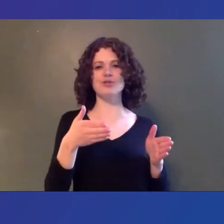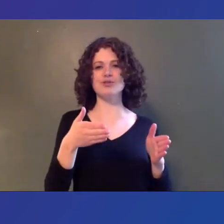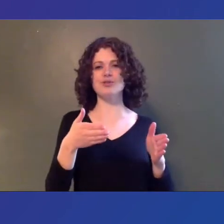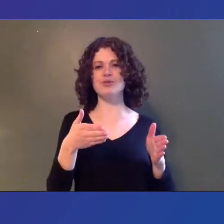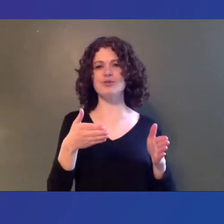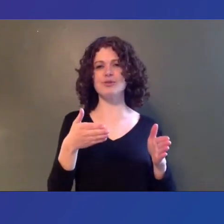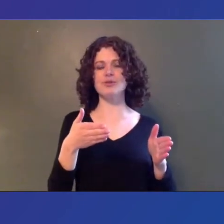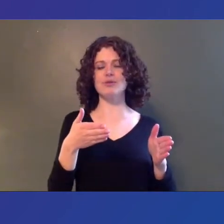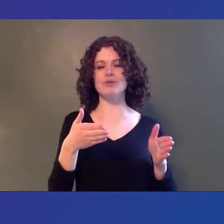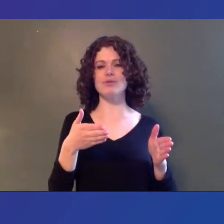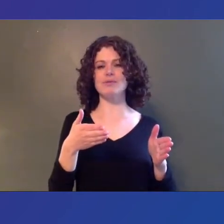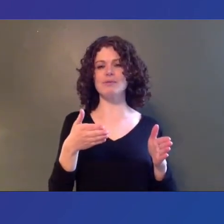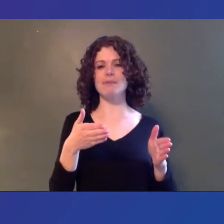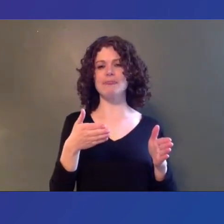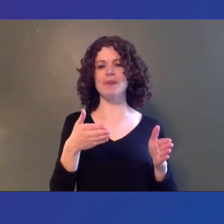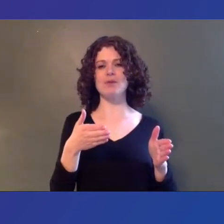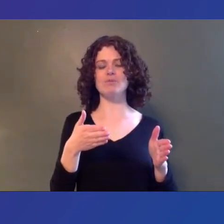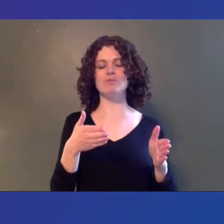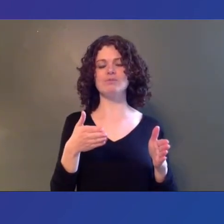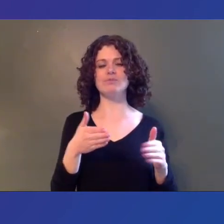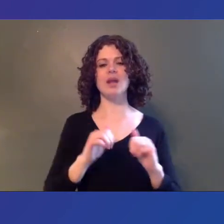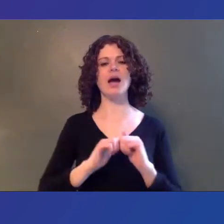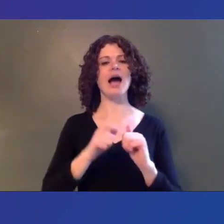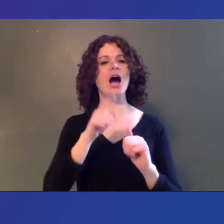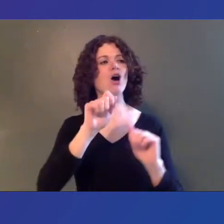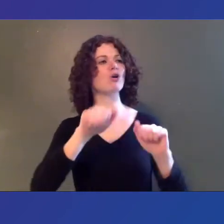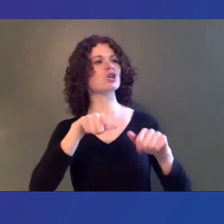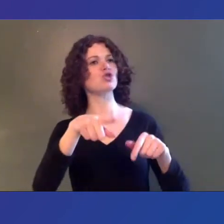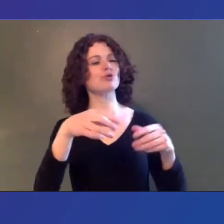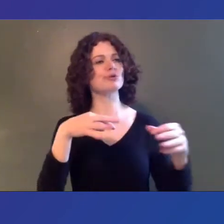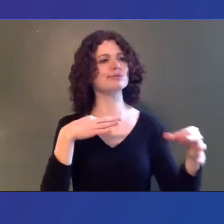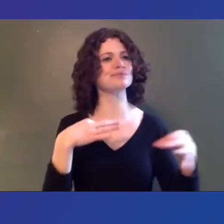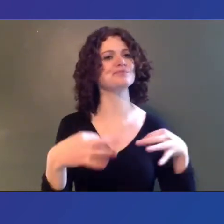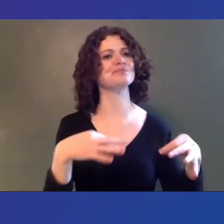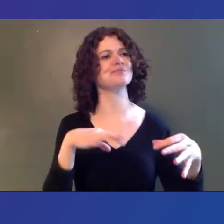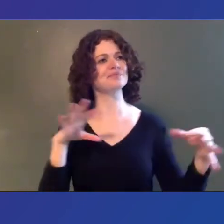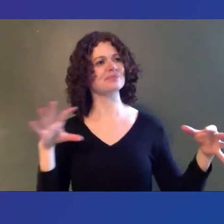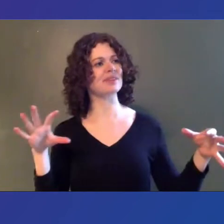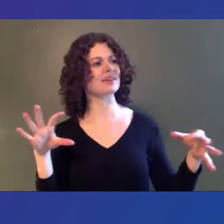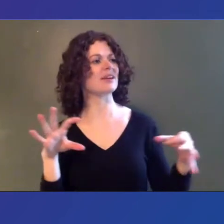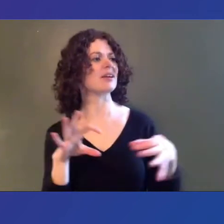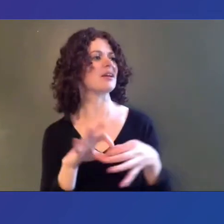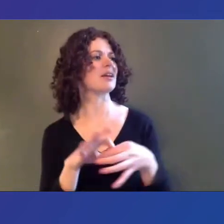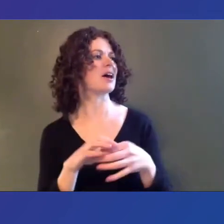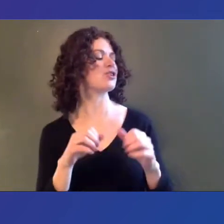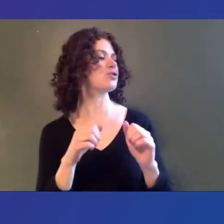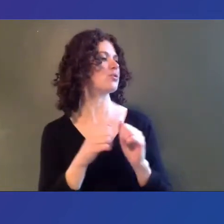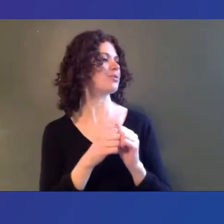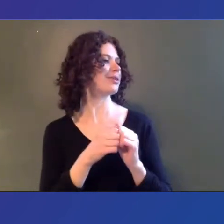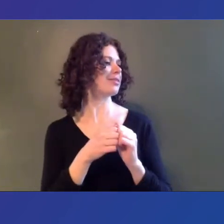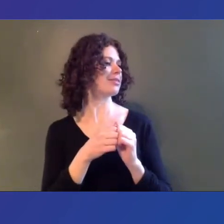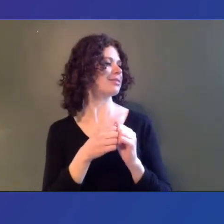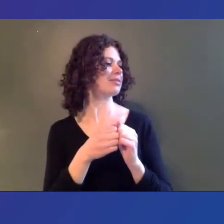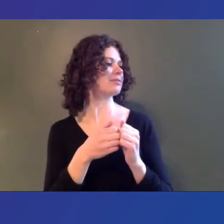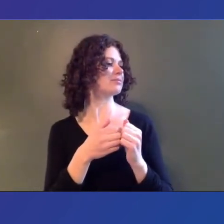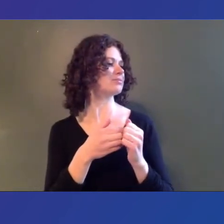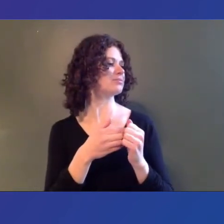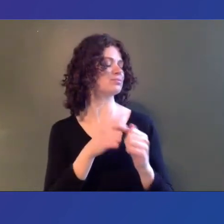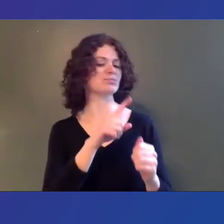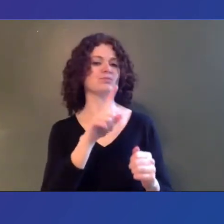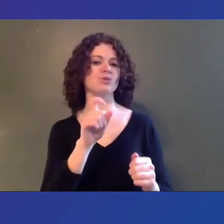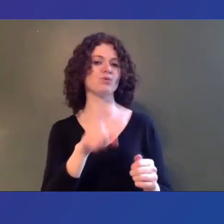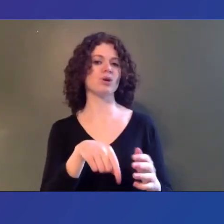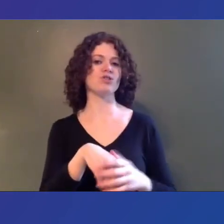relate, describe? What might have shifted simply because you went to college in your life, in your